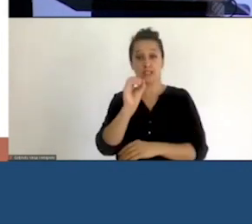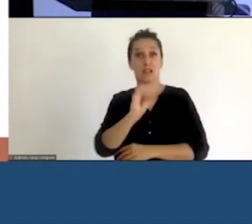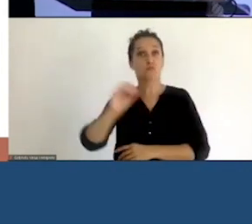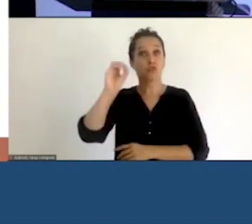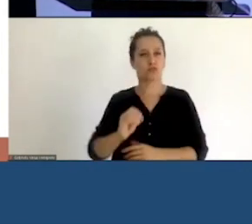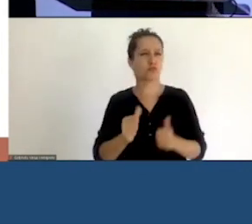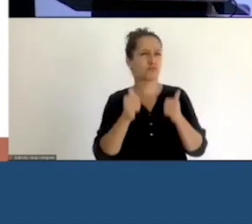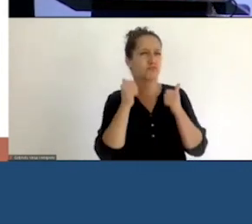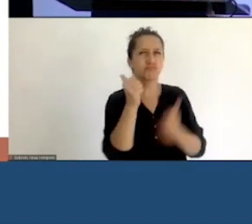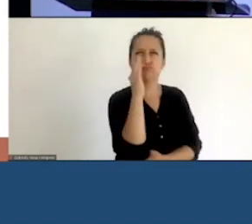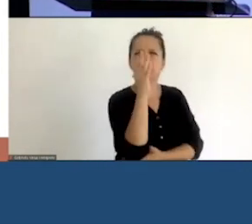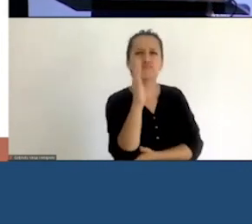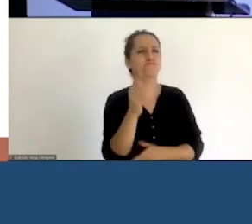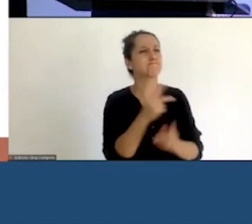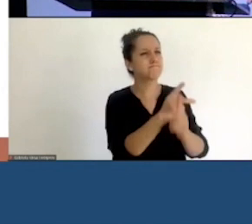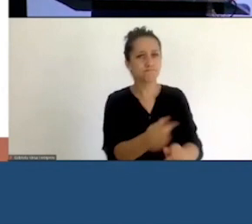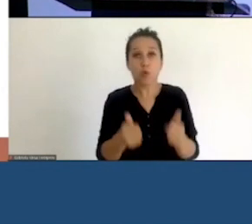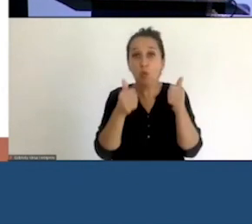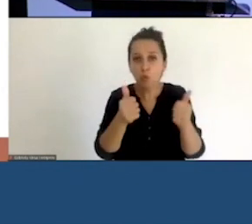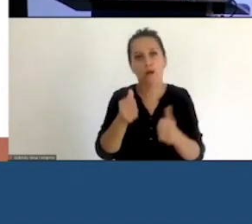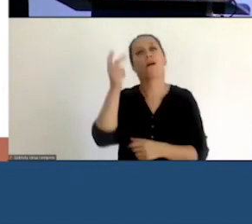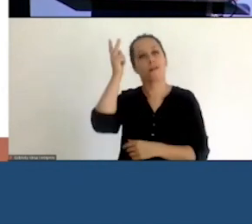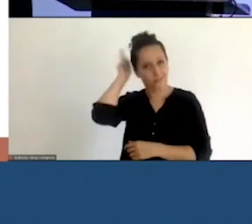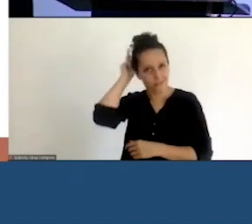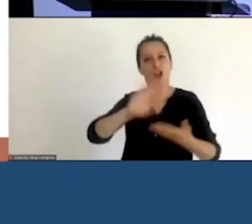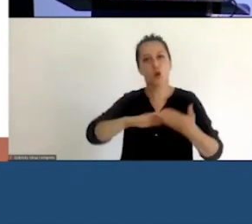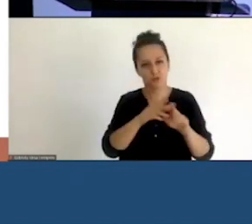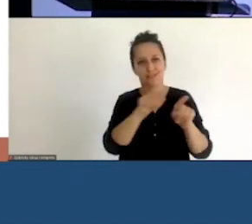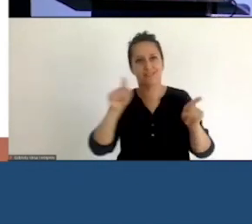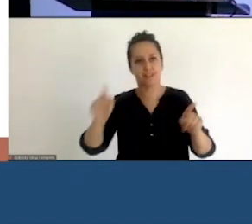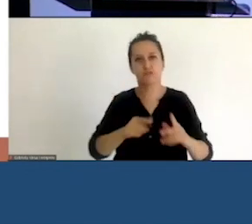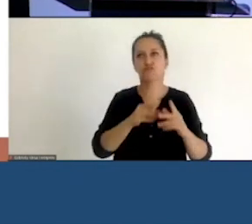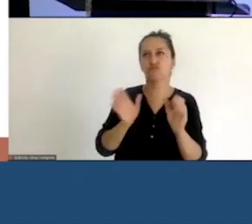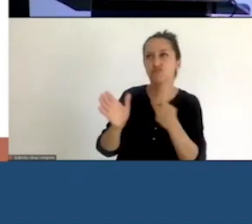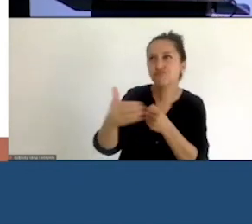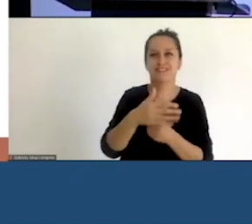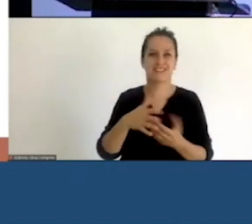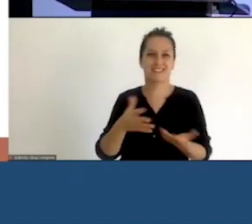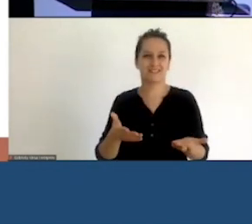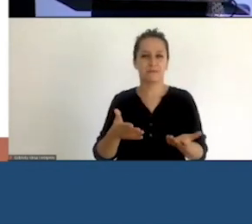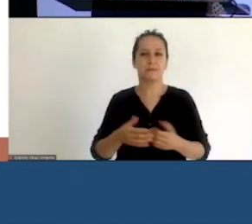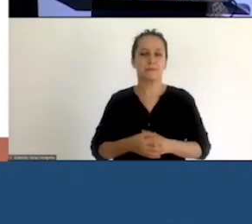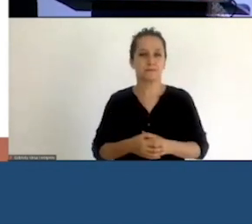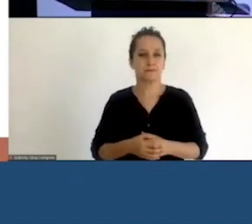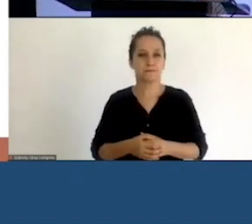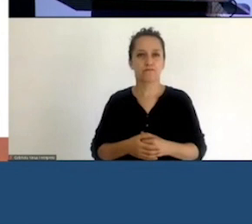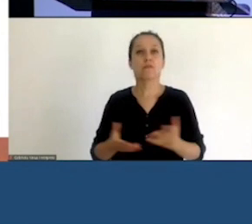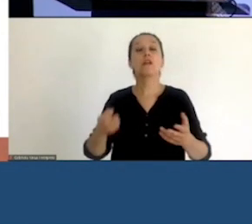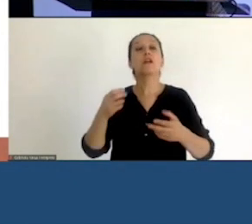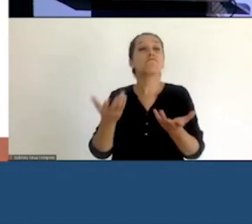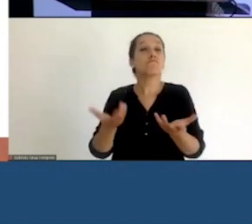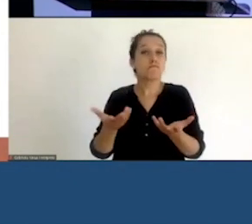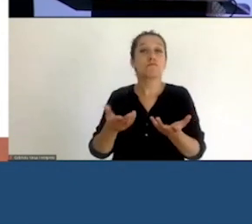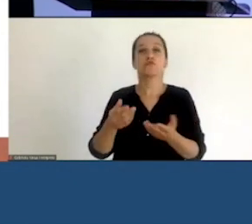be well protected because remember, they are in the hands of indigenous communities. And nature-based solutions, blue,